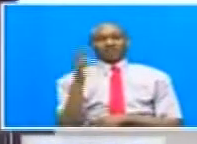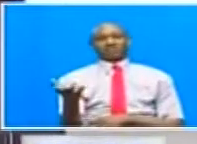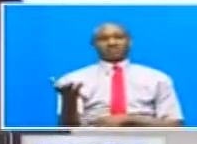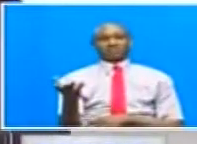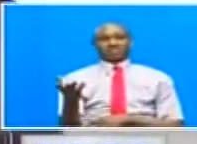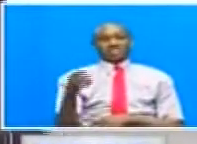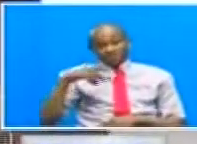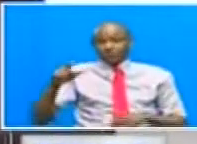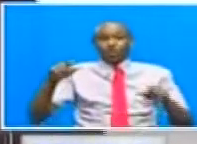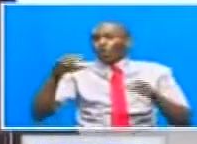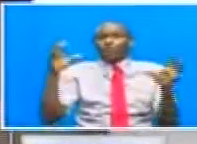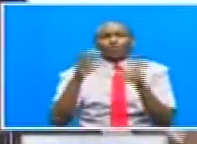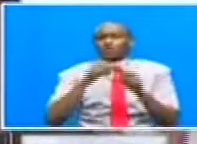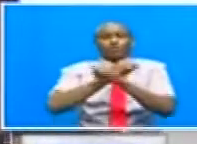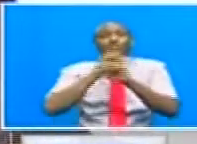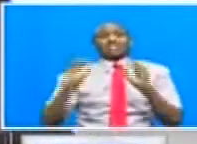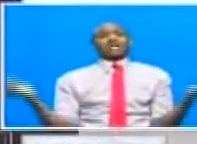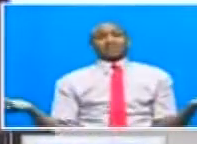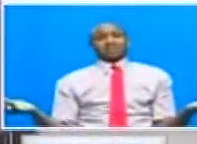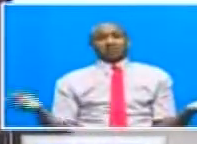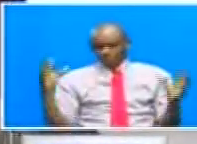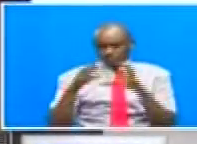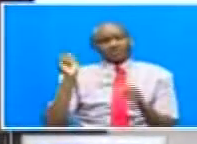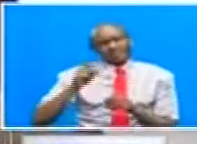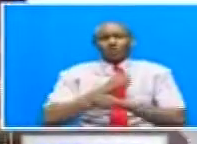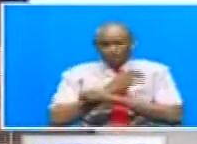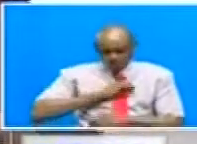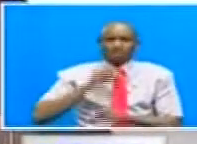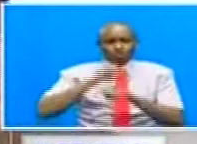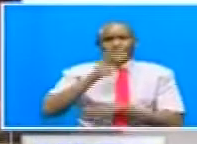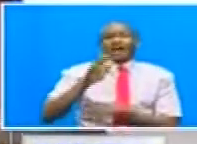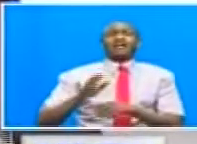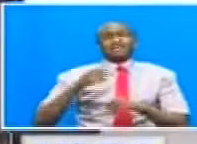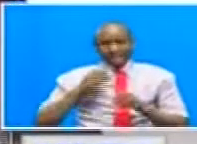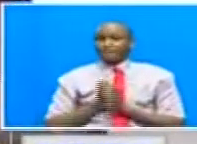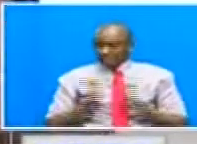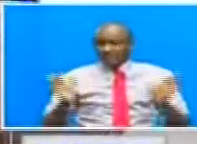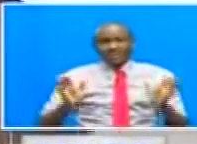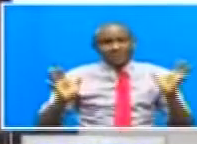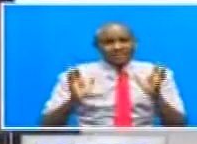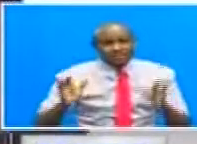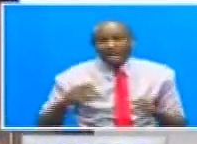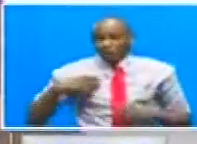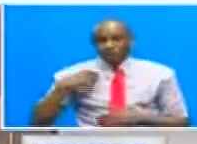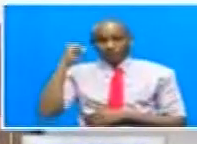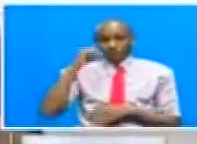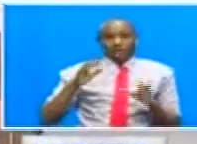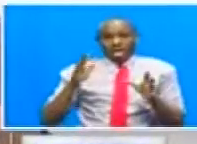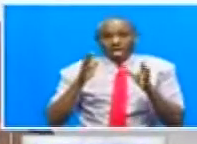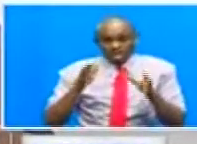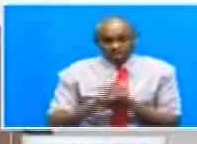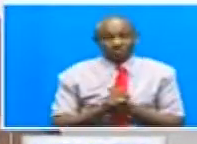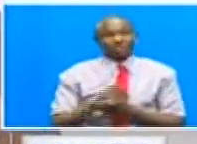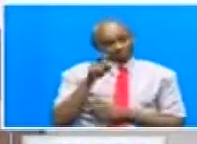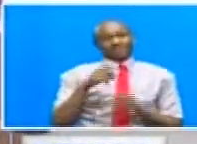the wind they have some, no communities somewhat, yeah. that surround them. Yeah. And then mm-hmm. I think the public pressure and the public interest produces the political interest for politicians